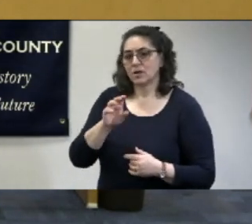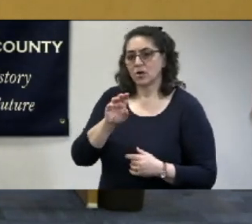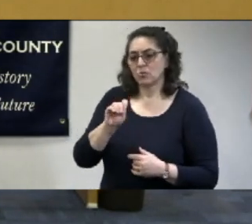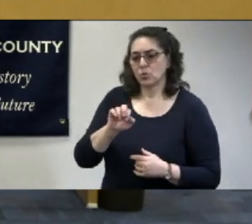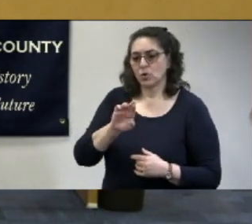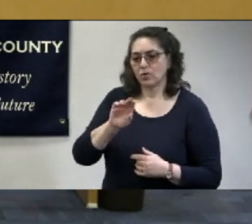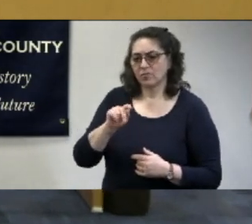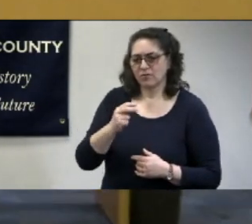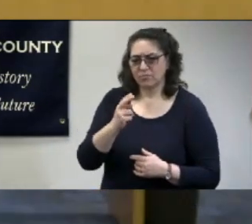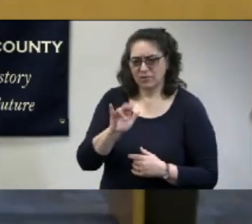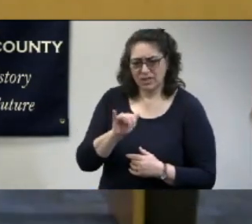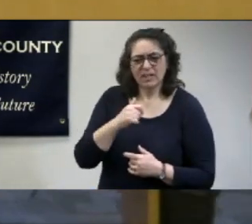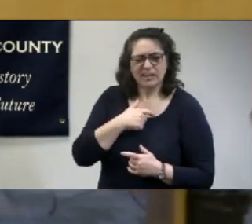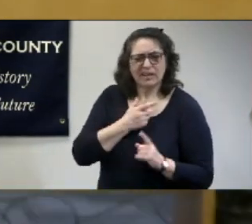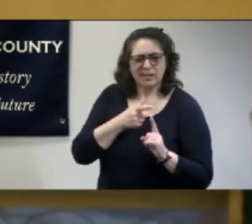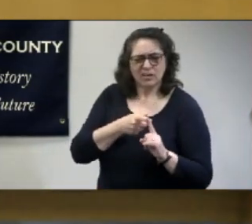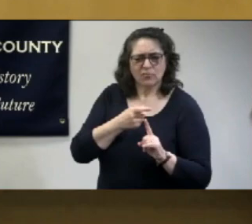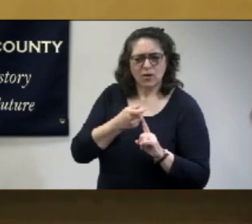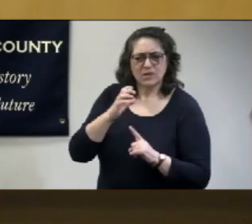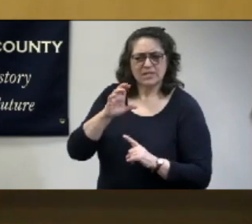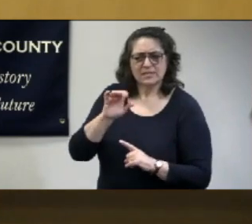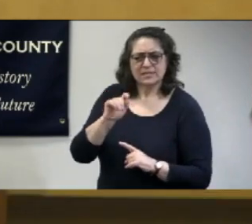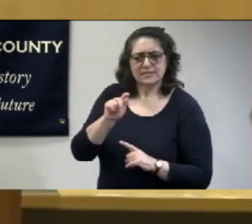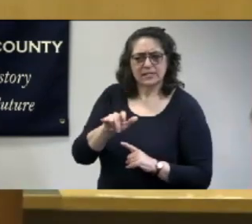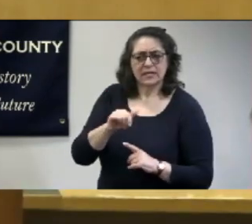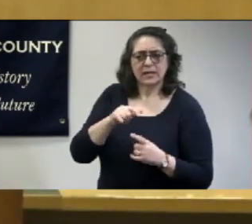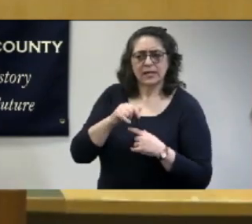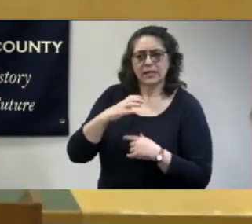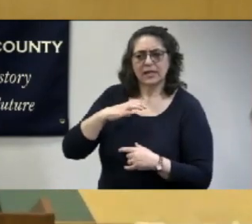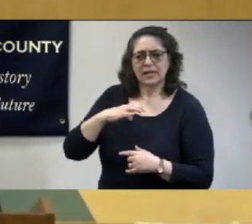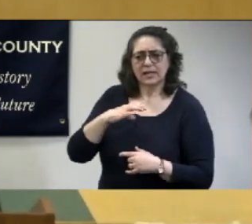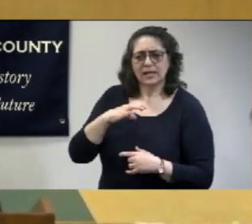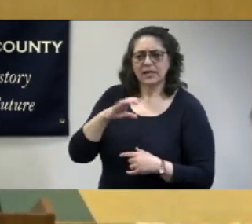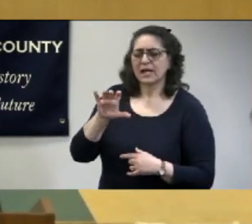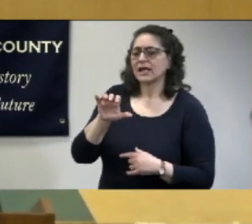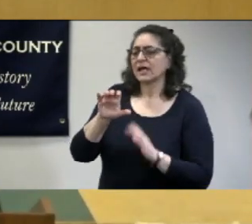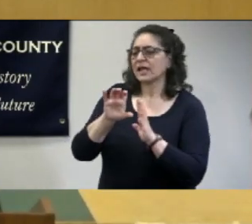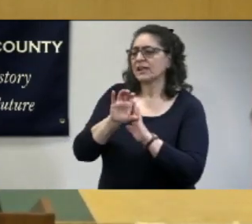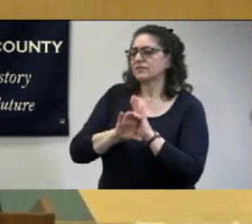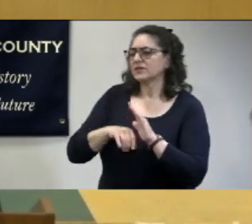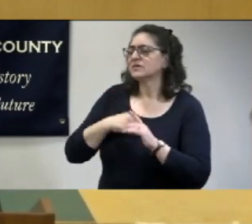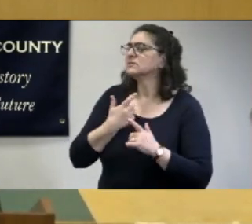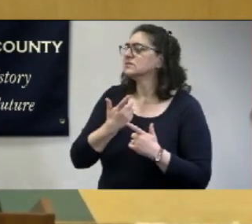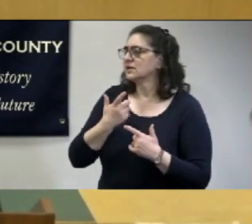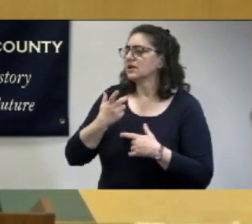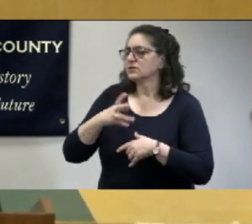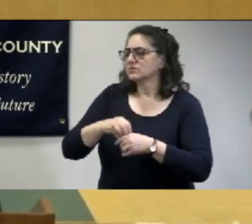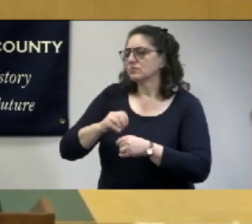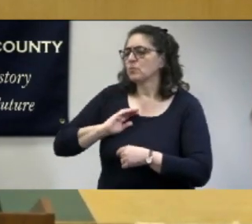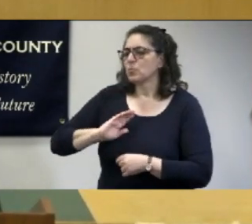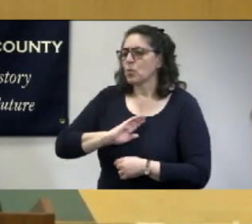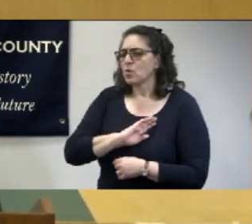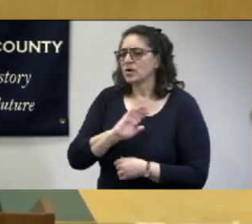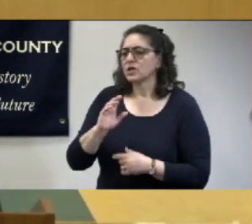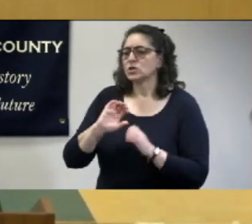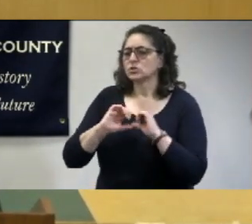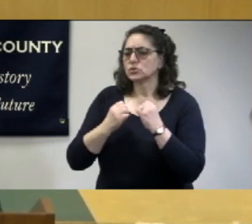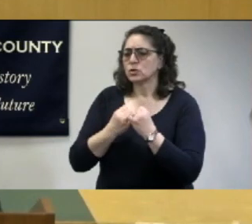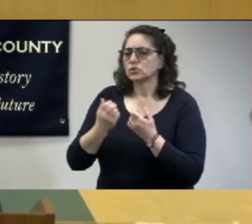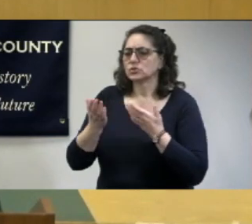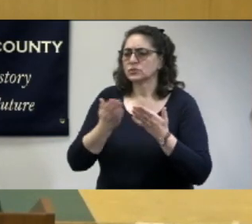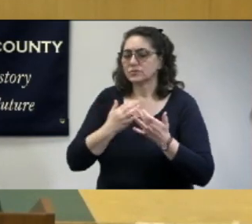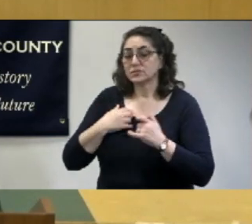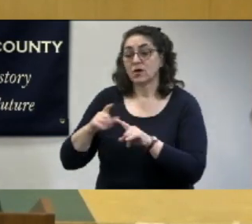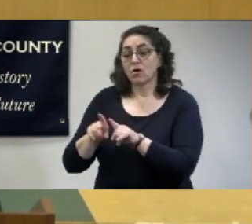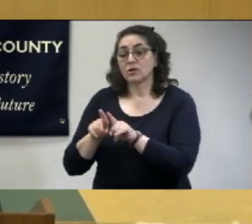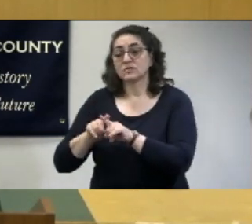Clifton, a longtime public servant of this county at the Board of Social Services and the One Stop, a leader in our Democratic Party